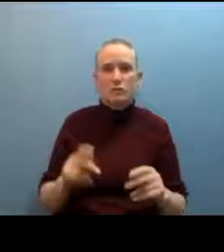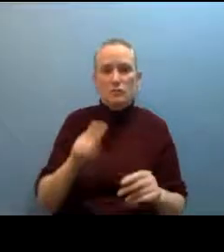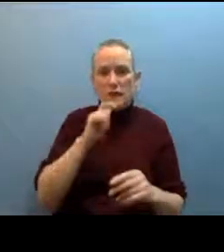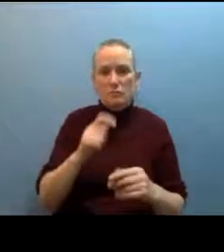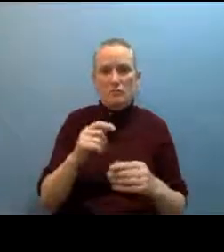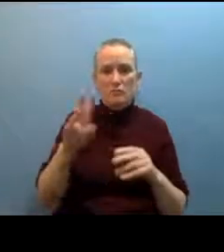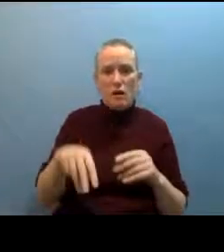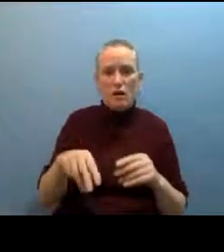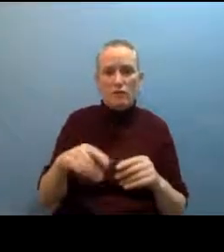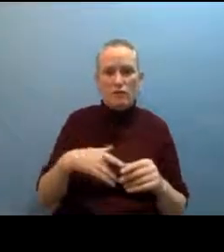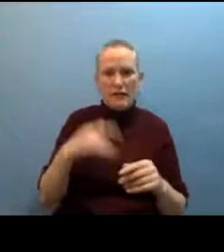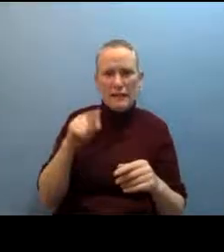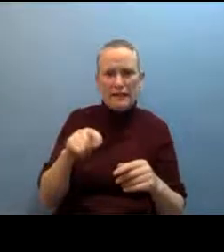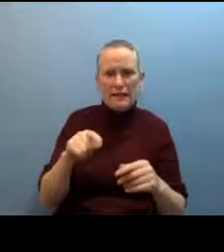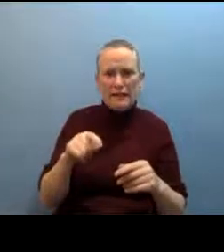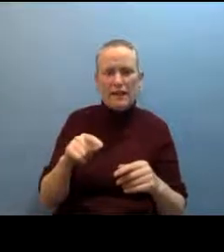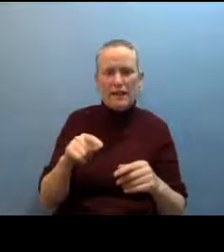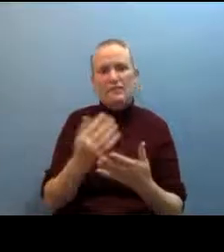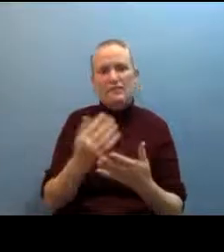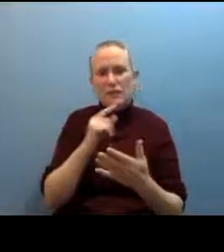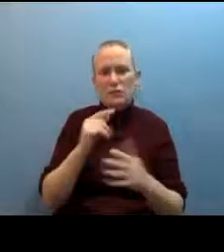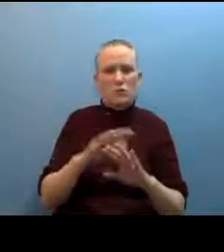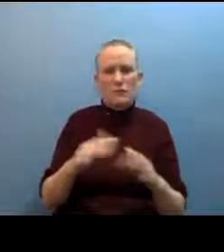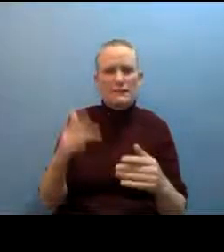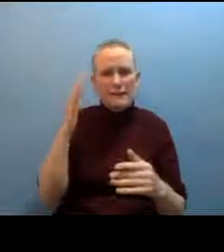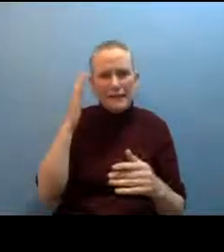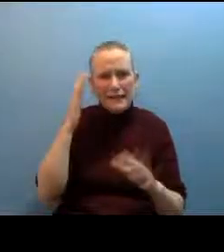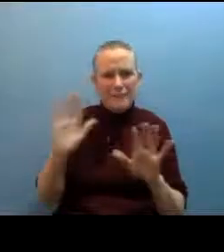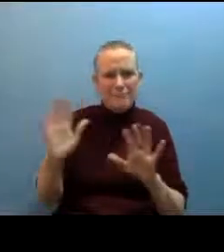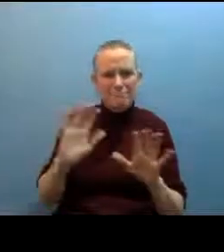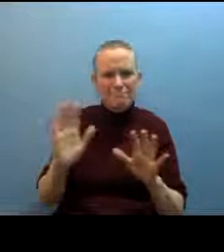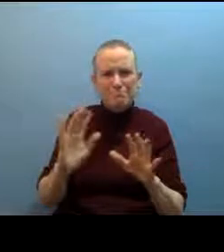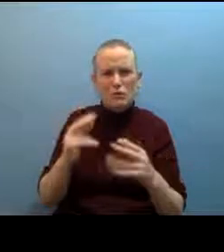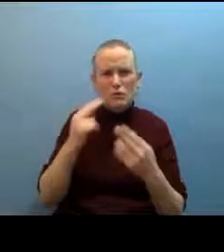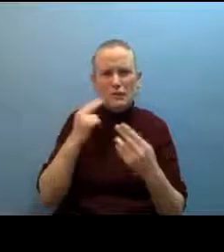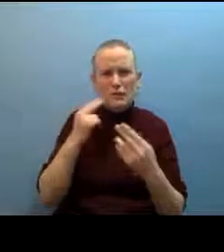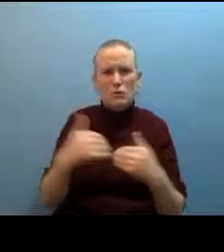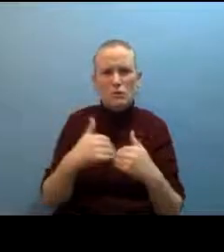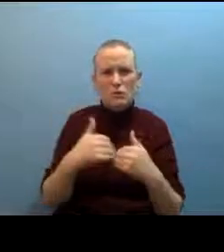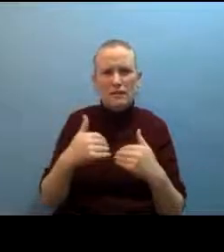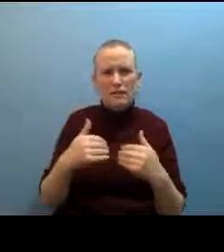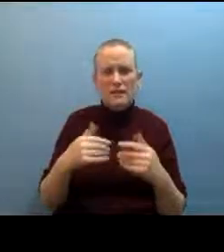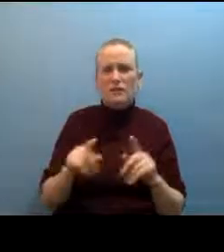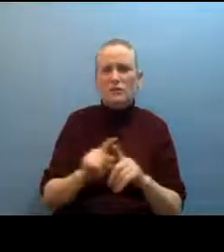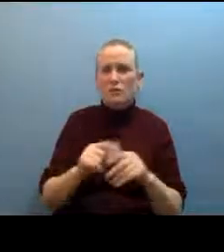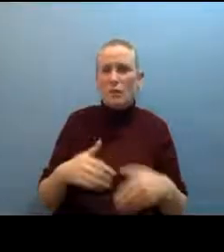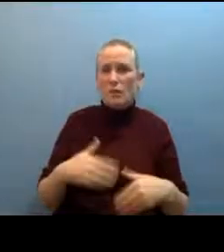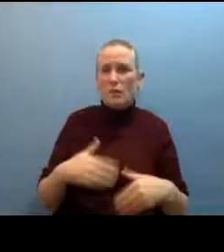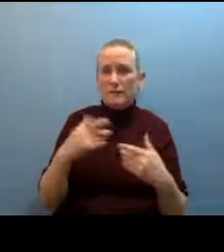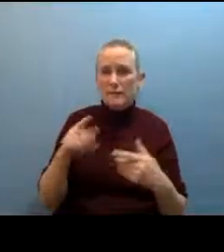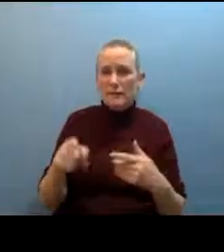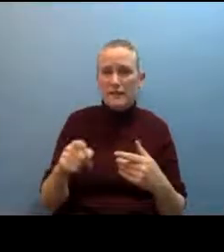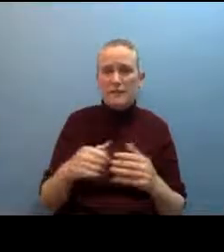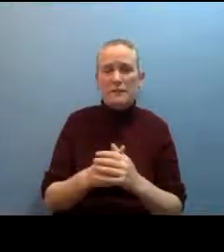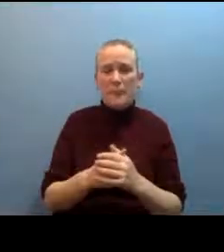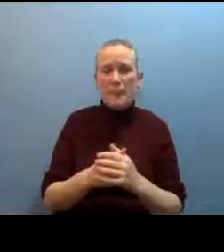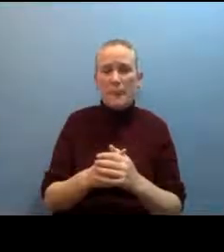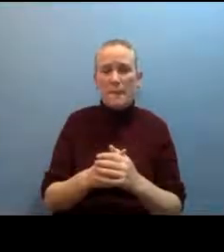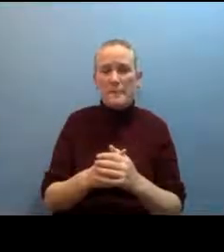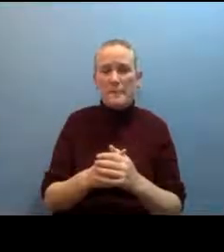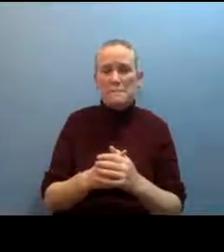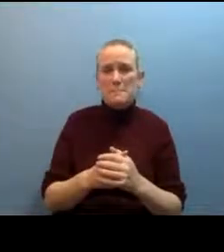naturally, going, oh, don't be silly, there's no need to worry, don't be upset by that, they didn't mean it,